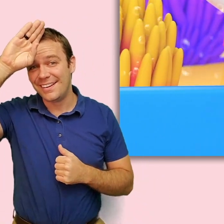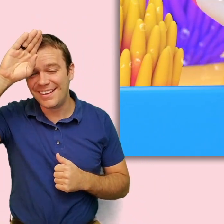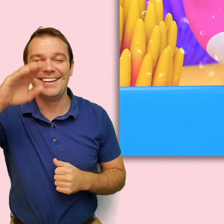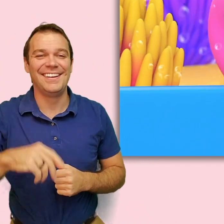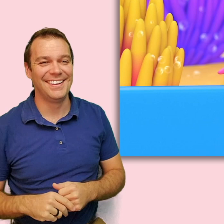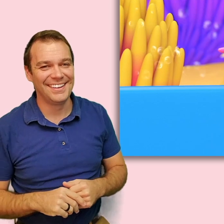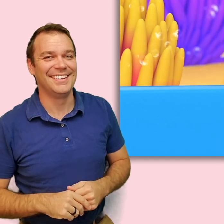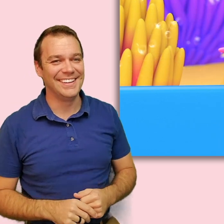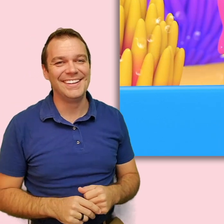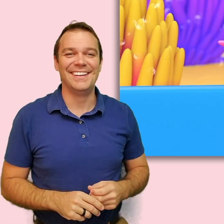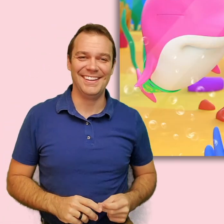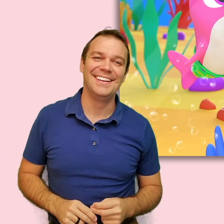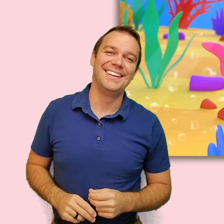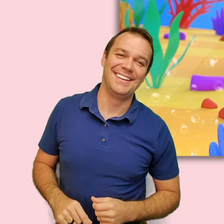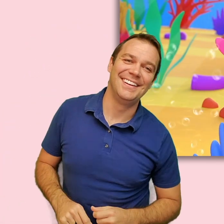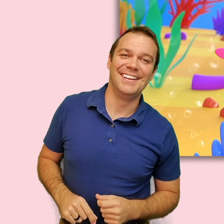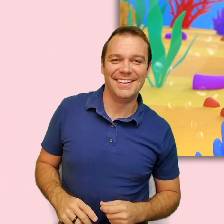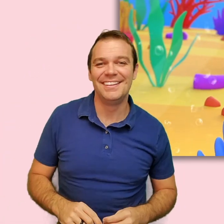shark.